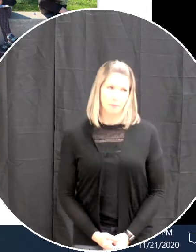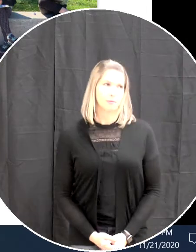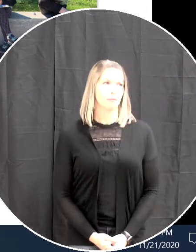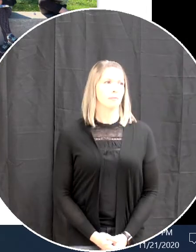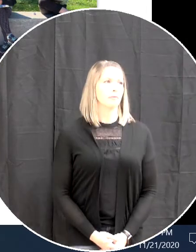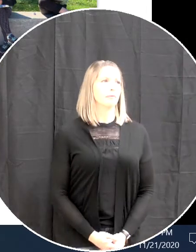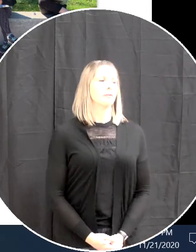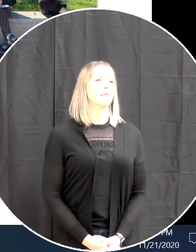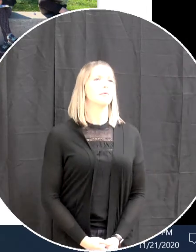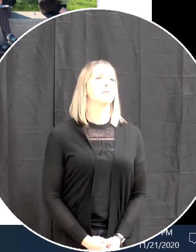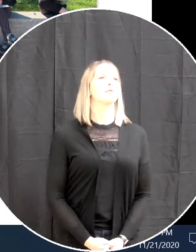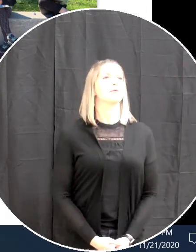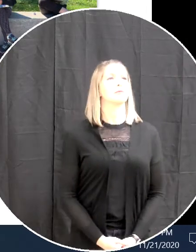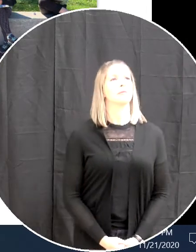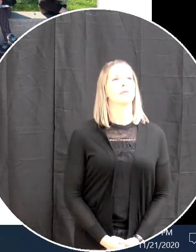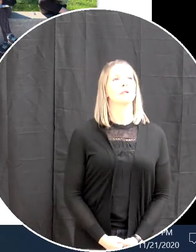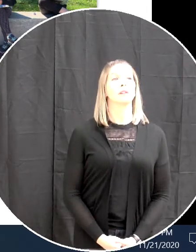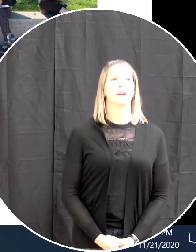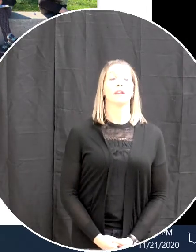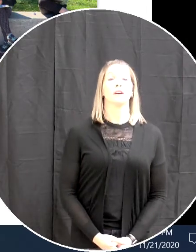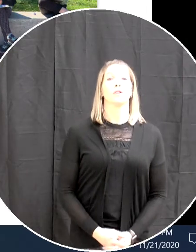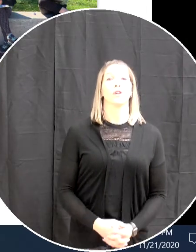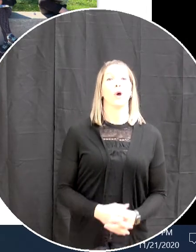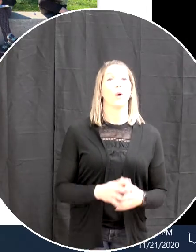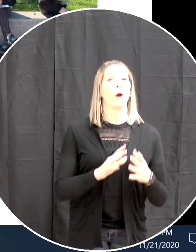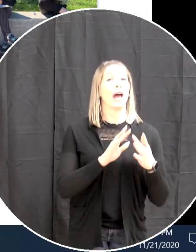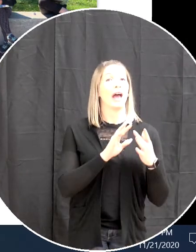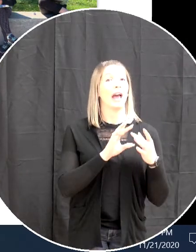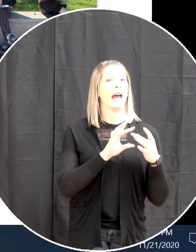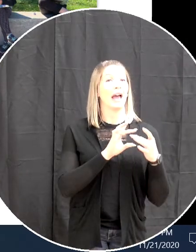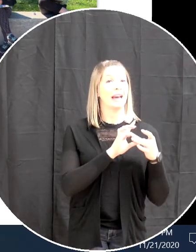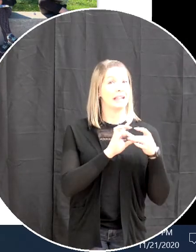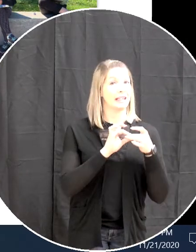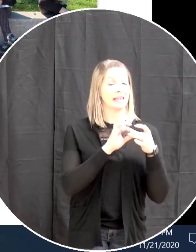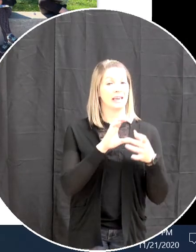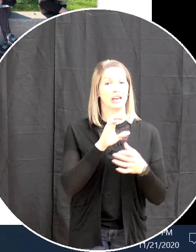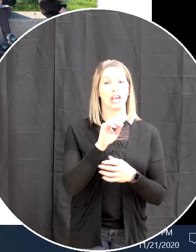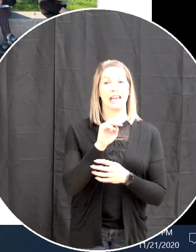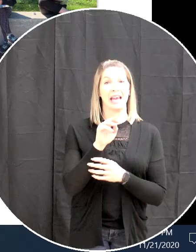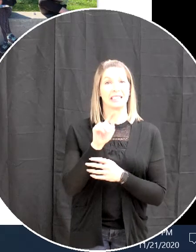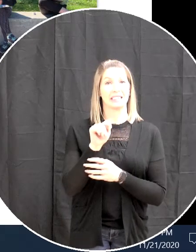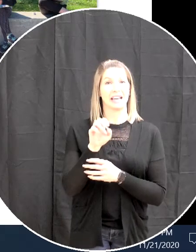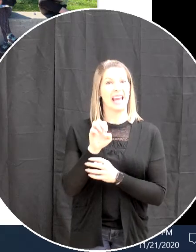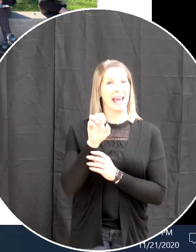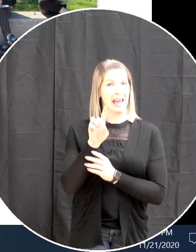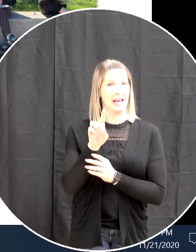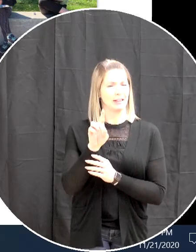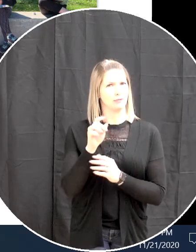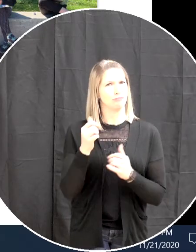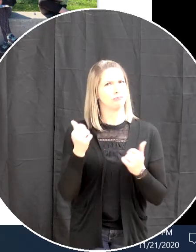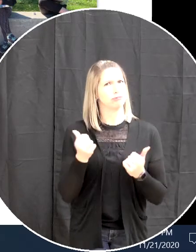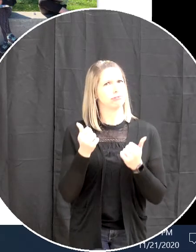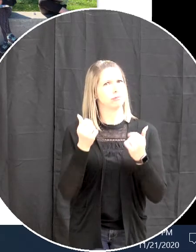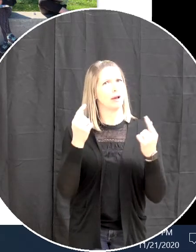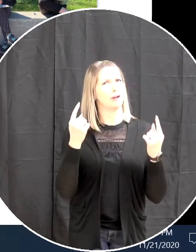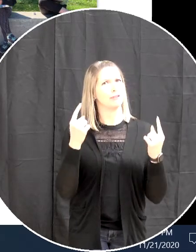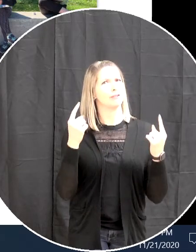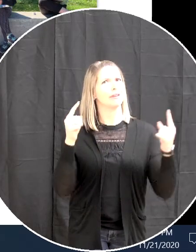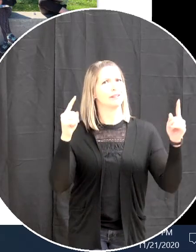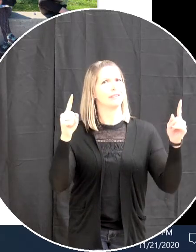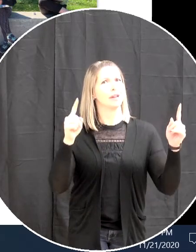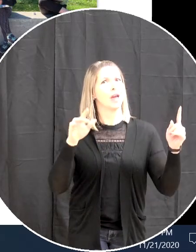So, lots of potential in Connect Ed, and paving and really shining the spotlight on where we need to go in